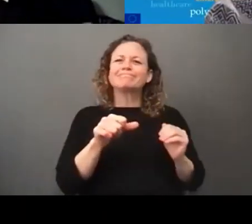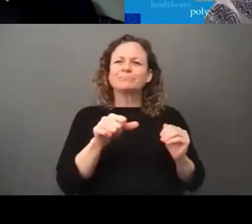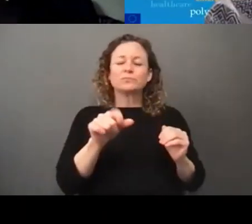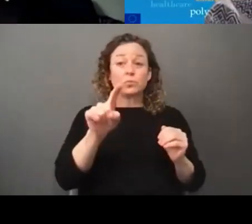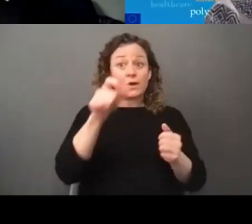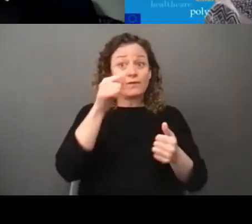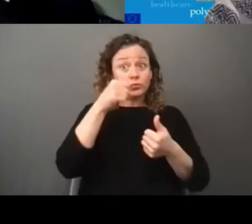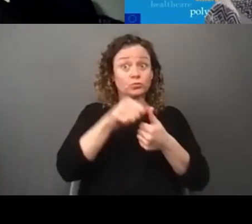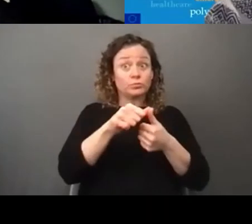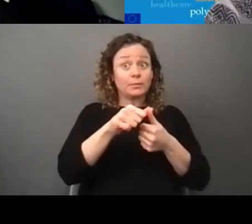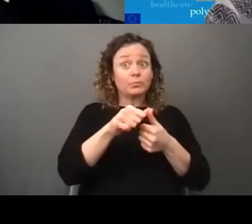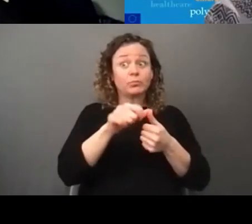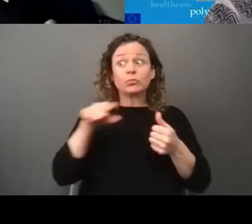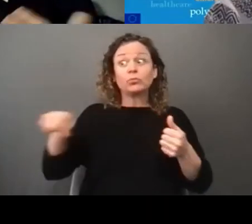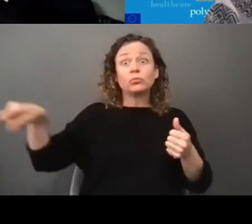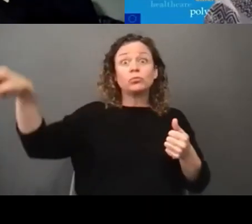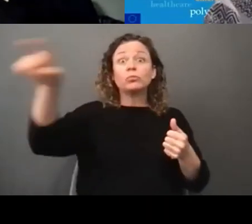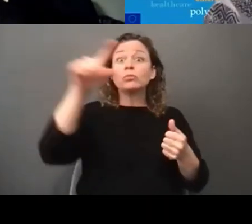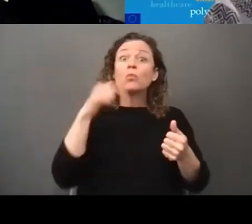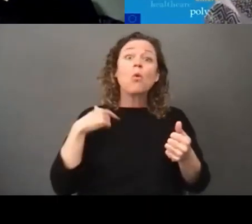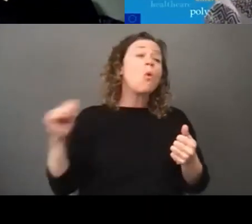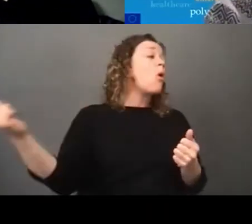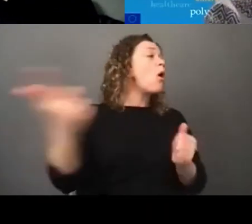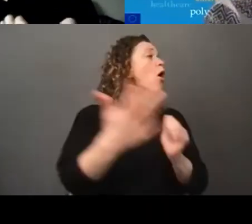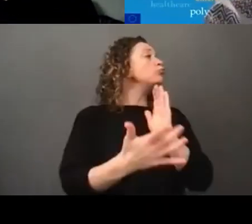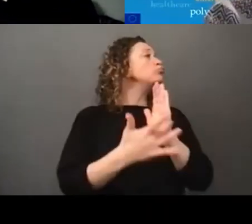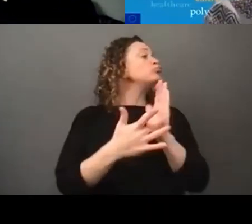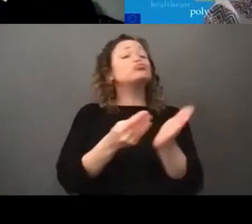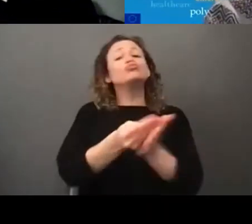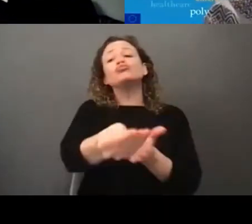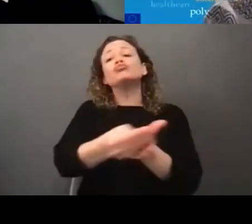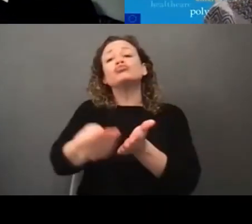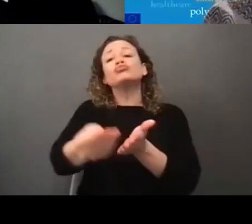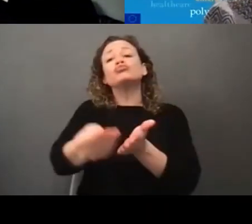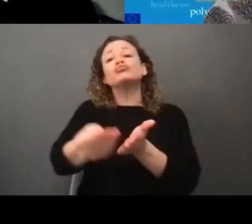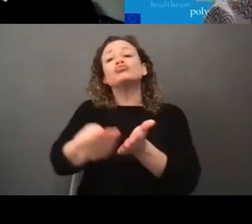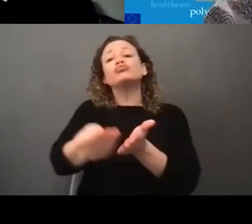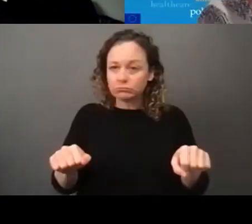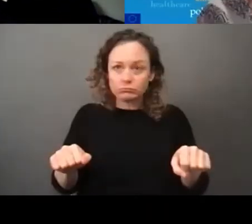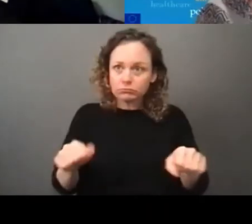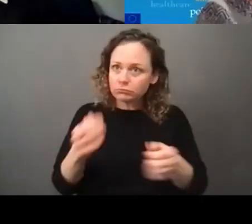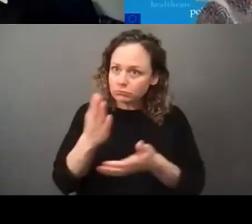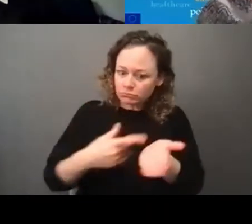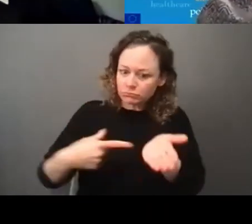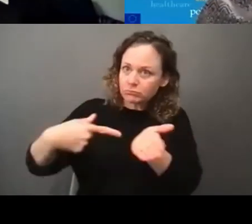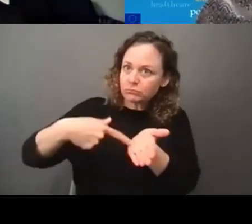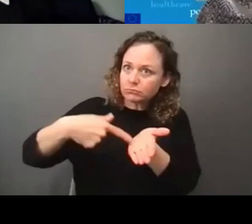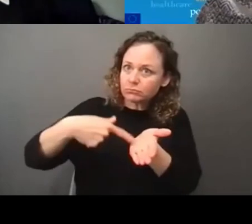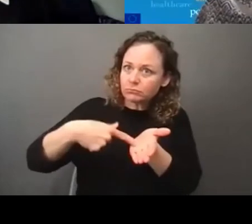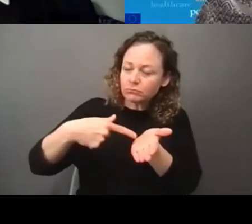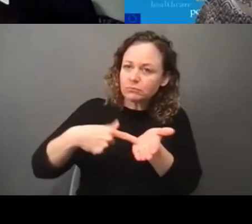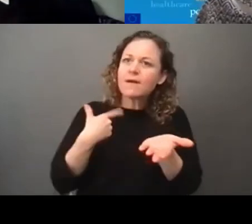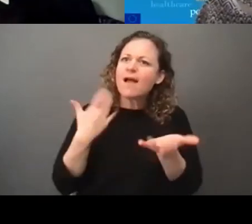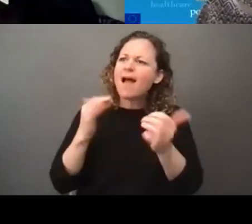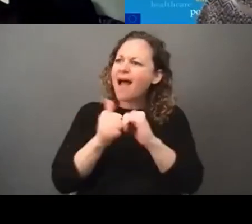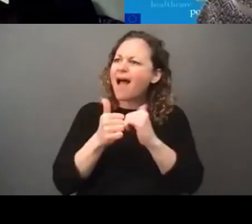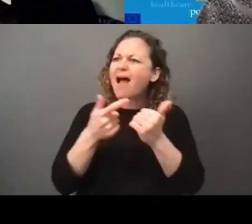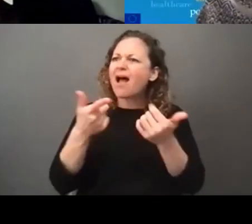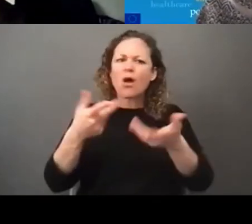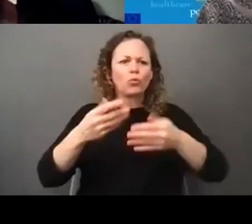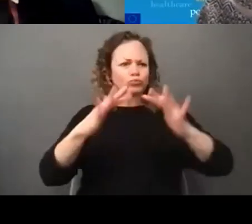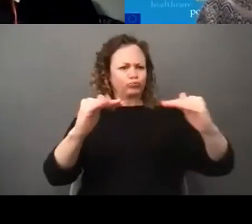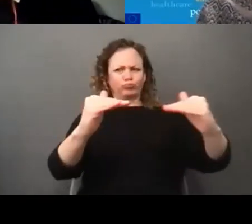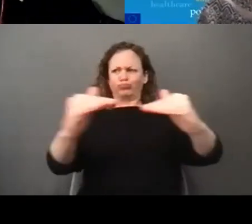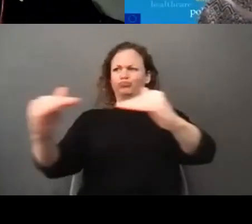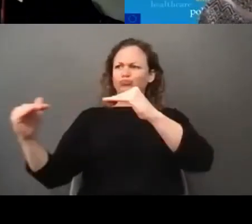afford technology. So how do we help bridge that gap and ensure that more people have access to the right tools?